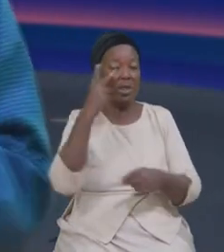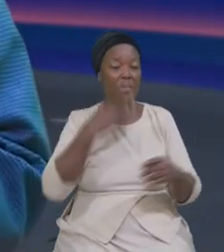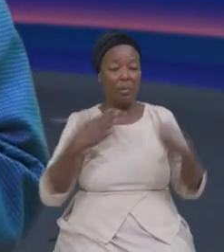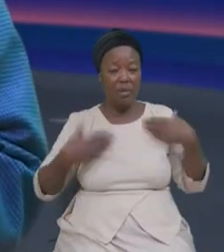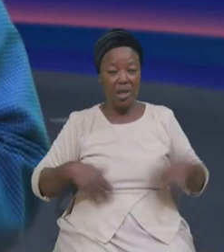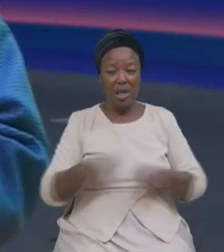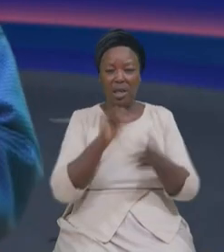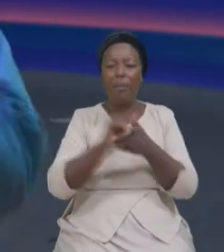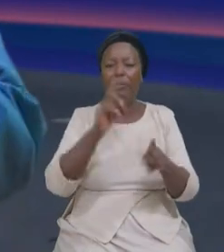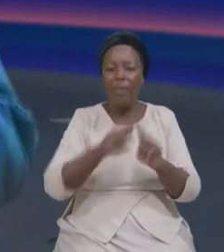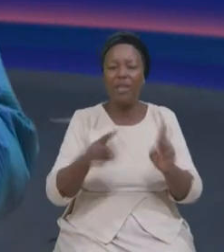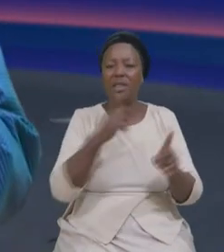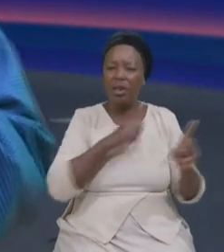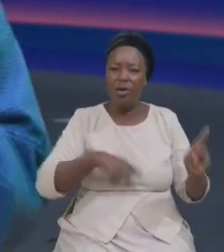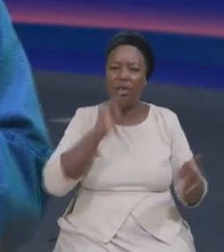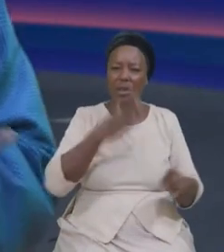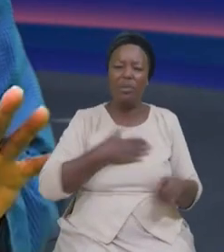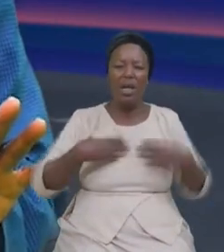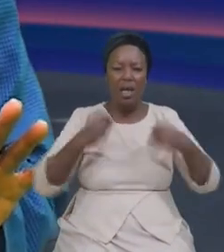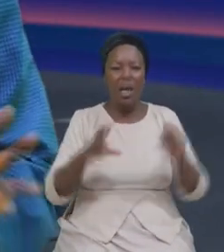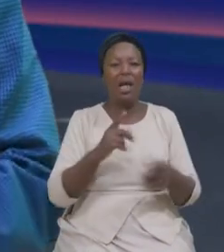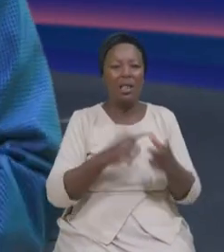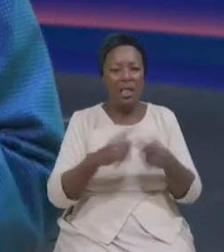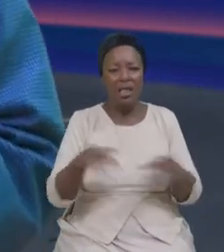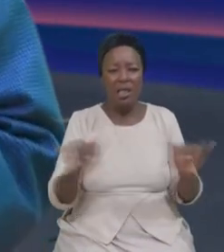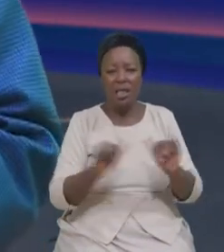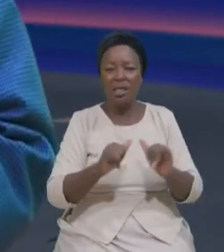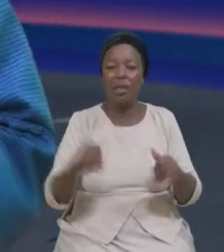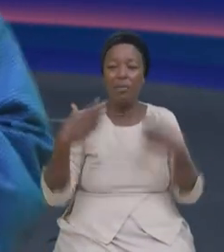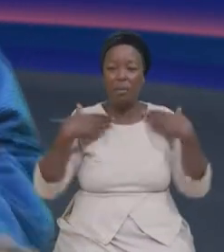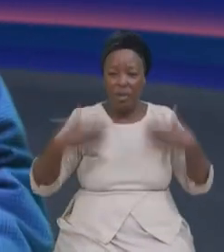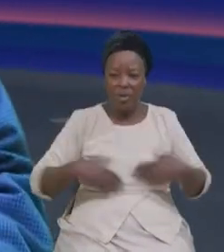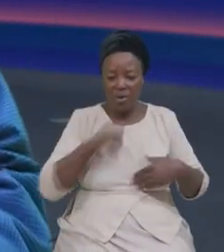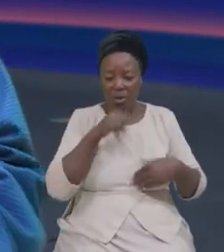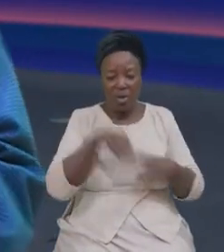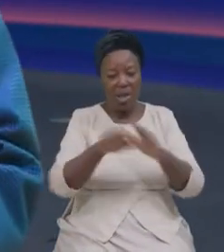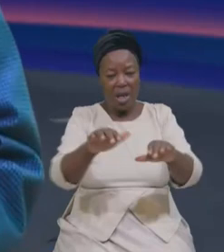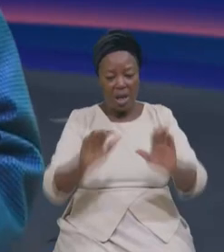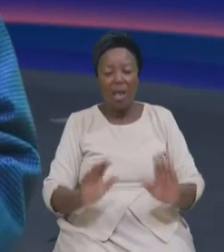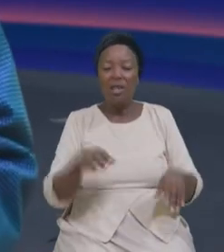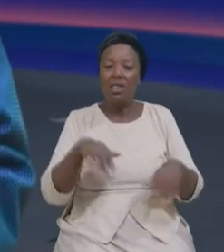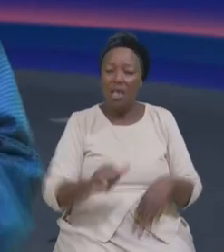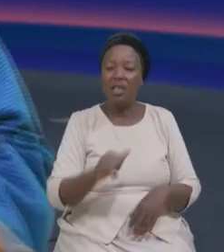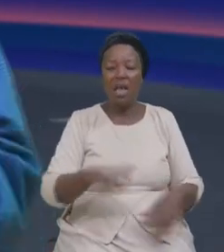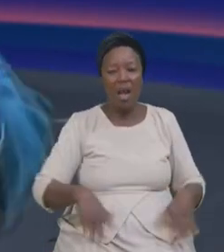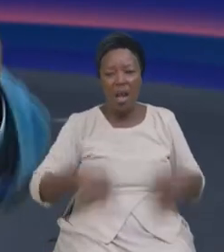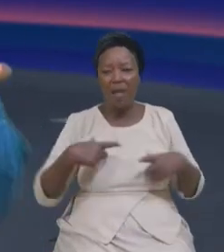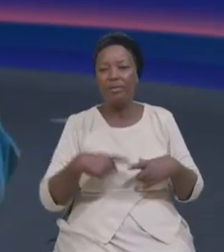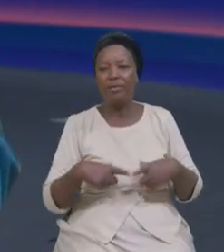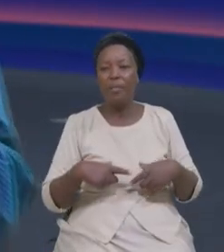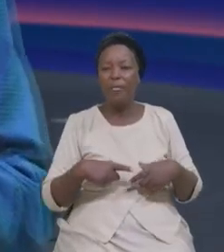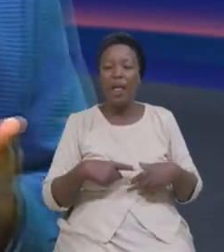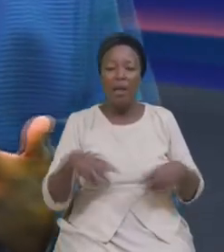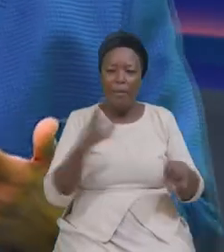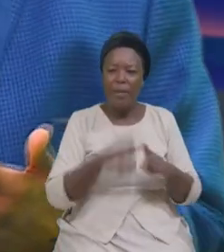Is somebody now dead? You understand? He wasn't dead. He wasn't in the grave. He was still alive. He still had hope in the Lord. But